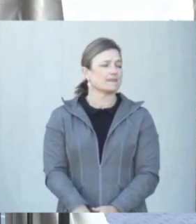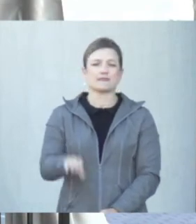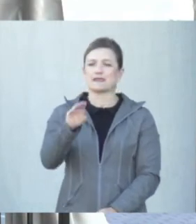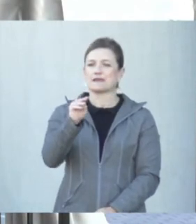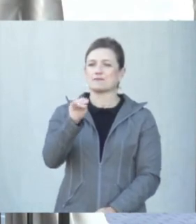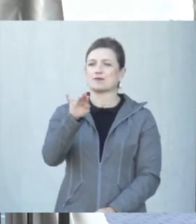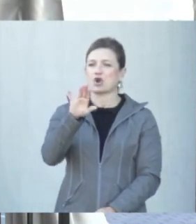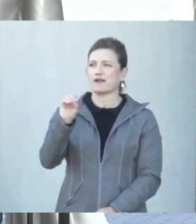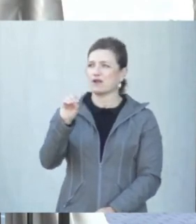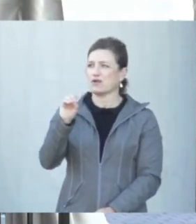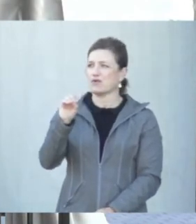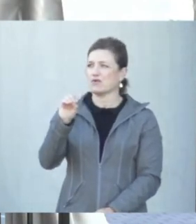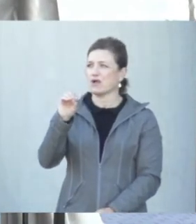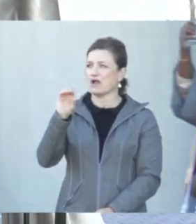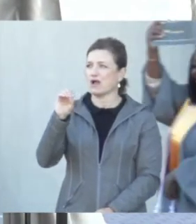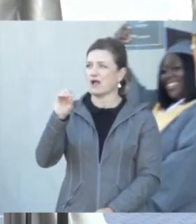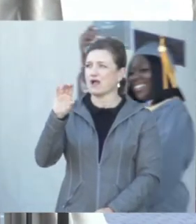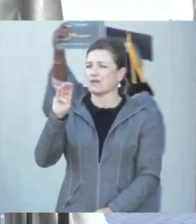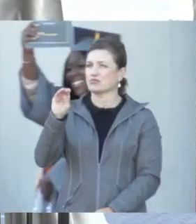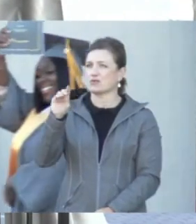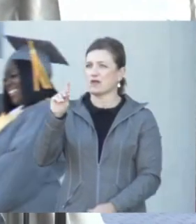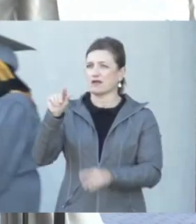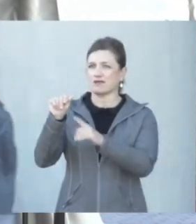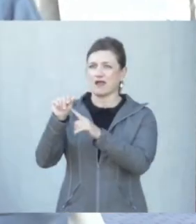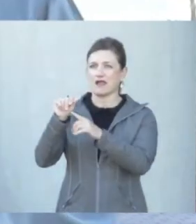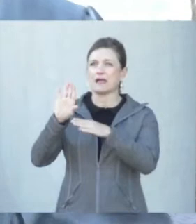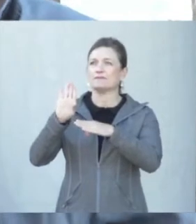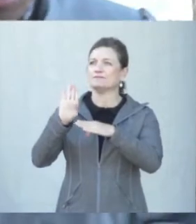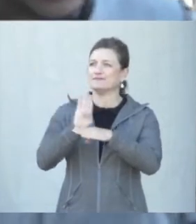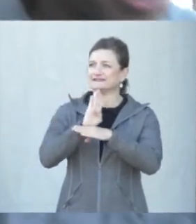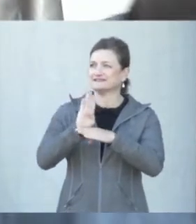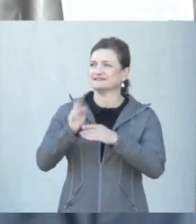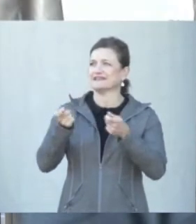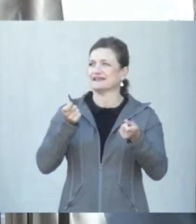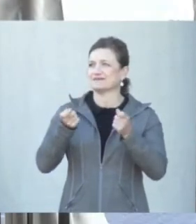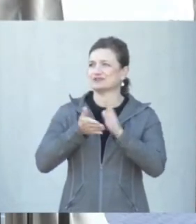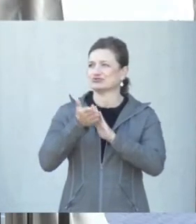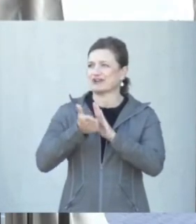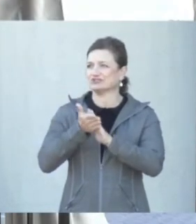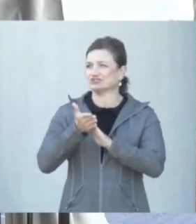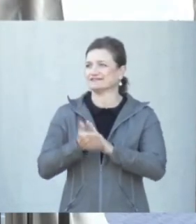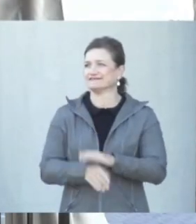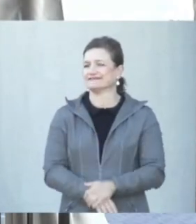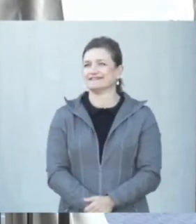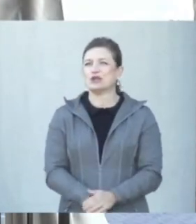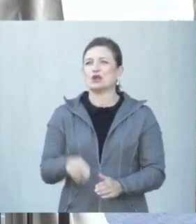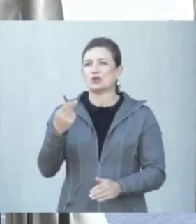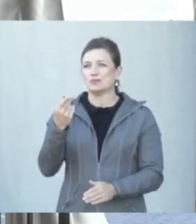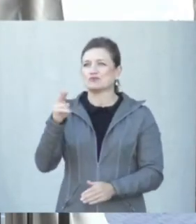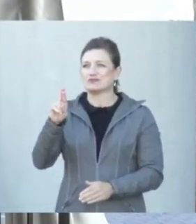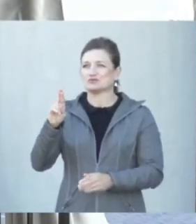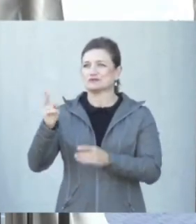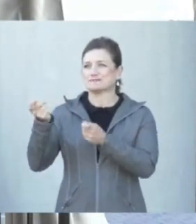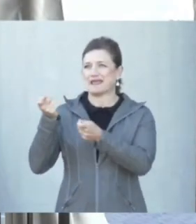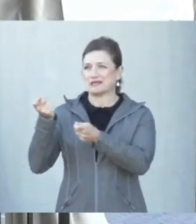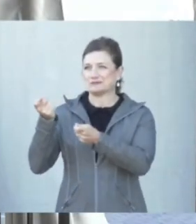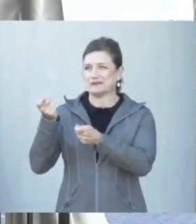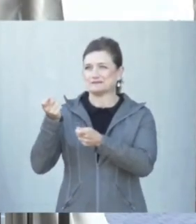Mario Alugu Aguilar, Business Administration and Business Administration, Human Resources Management.